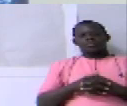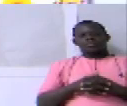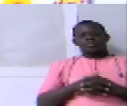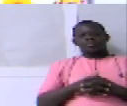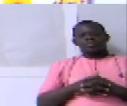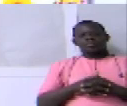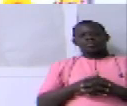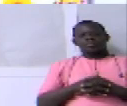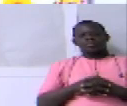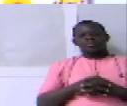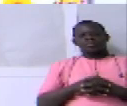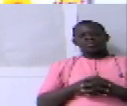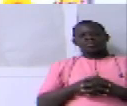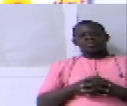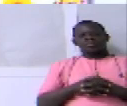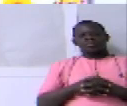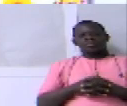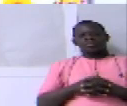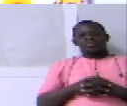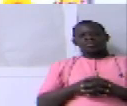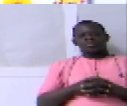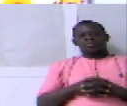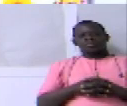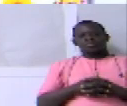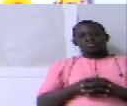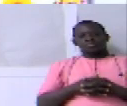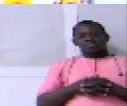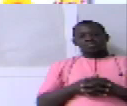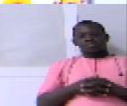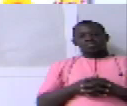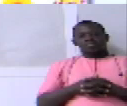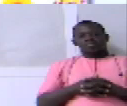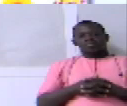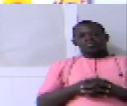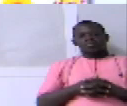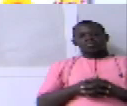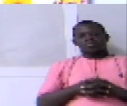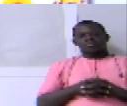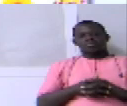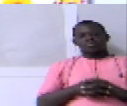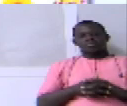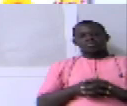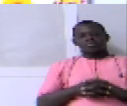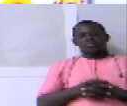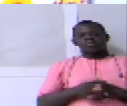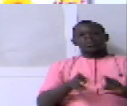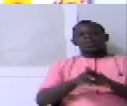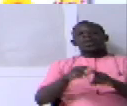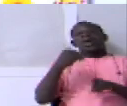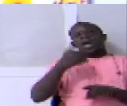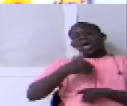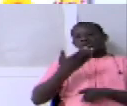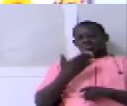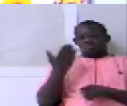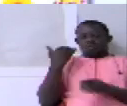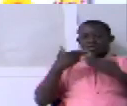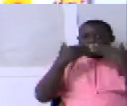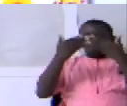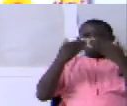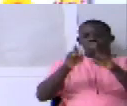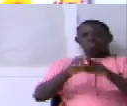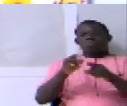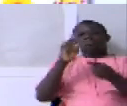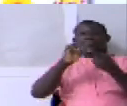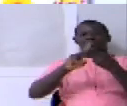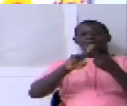I was informed that it's Soriba Conte, Laminja, and one, is it a Nigerian? Derek?